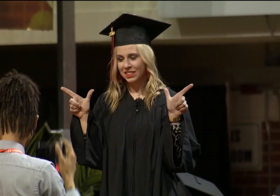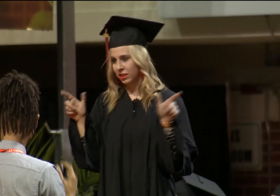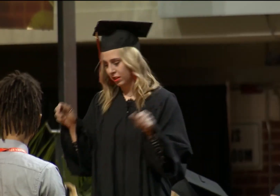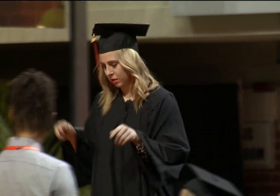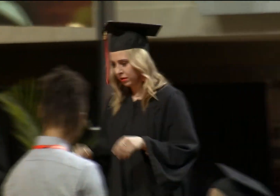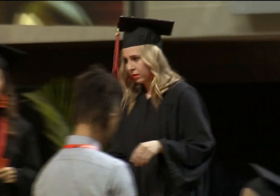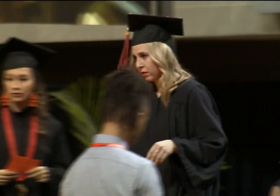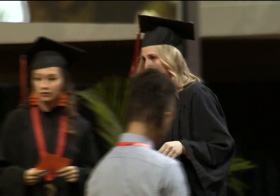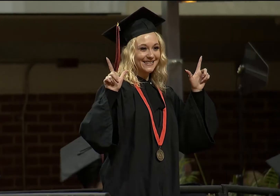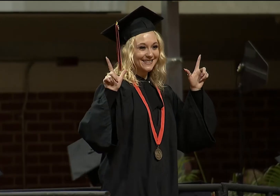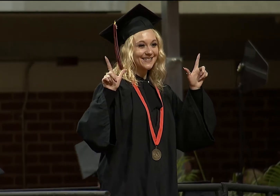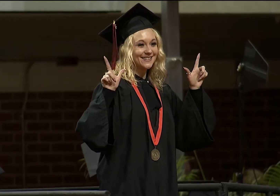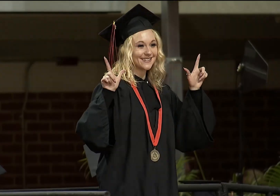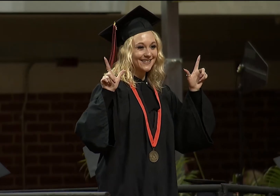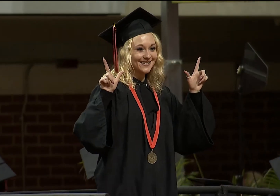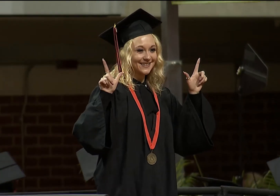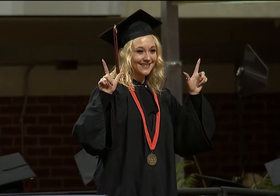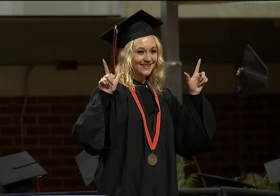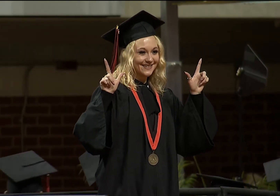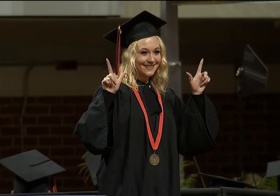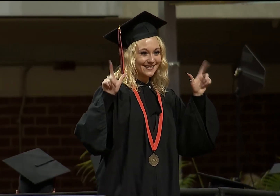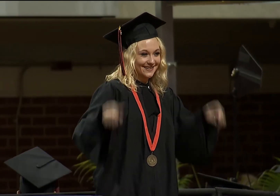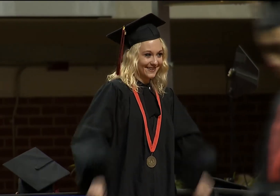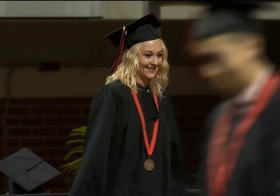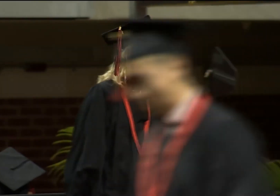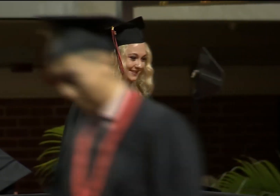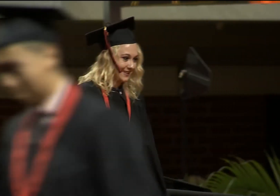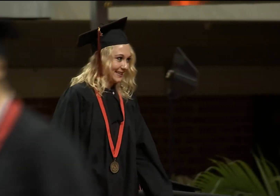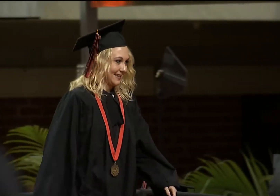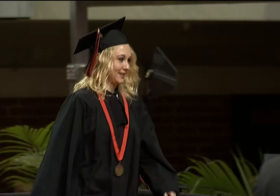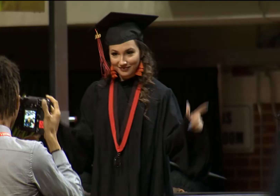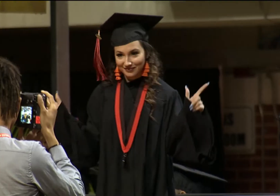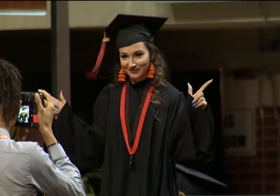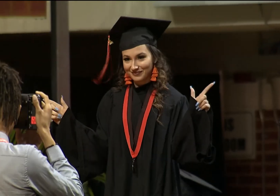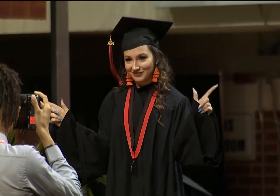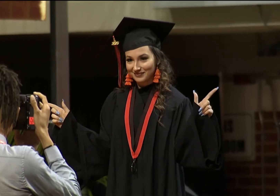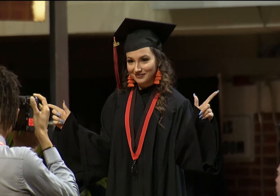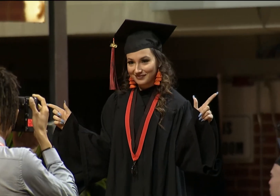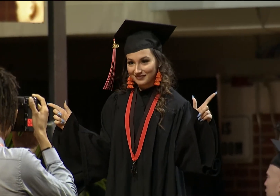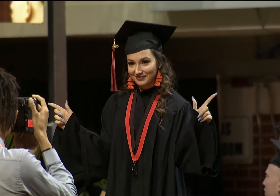Amanda Crisp. Tiffany Renee Foster.